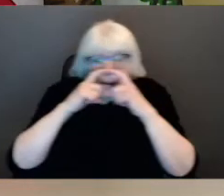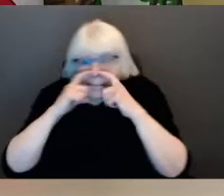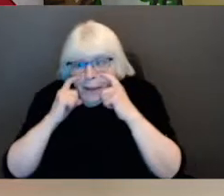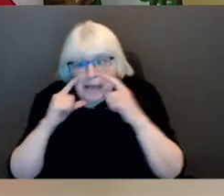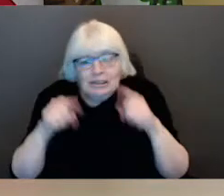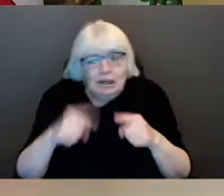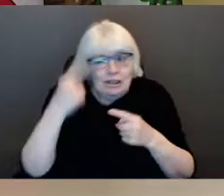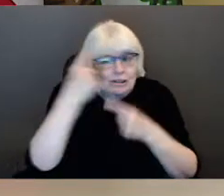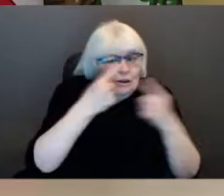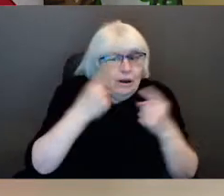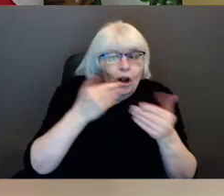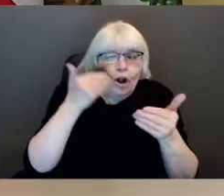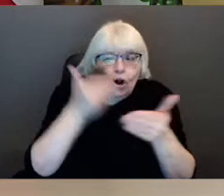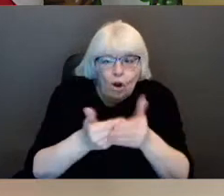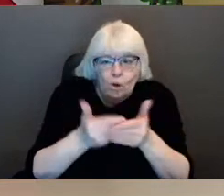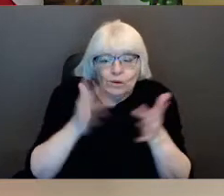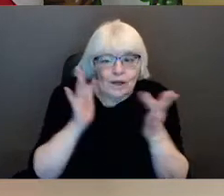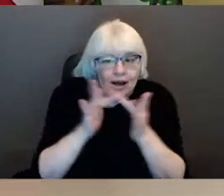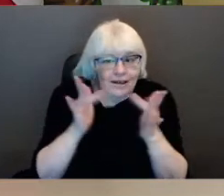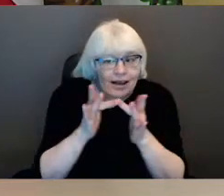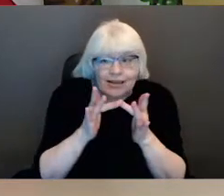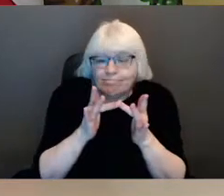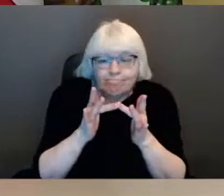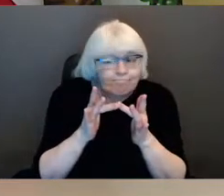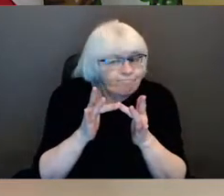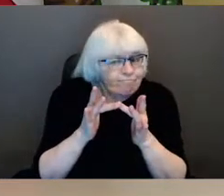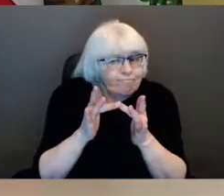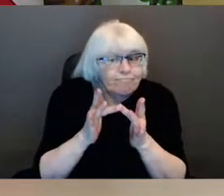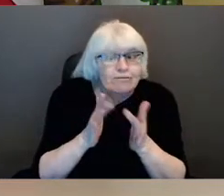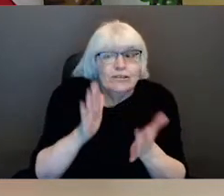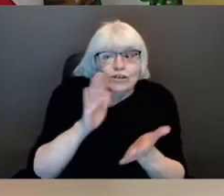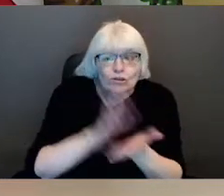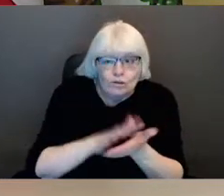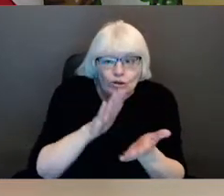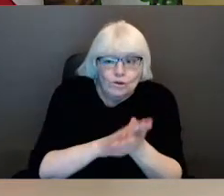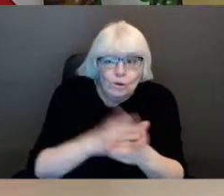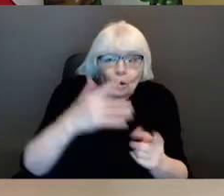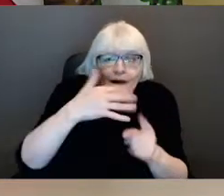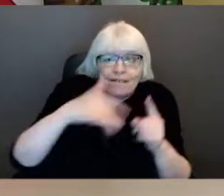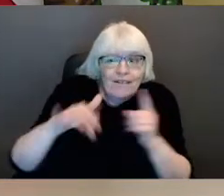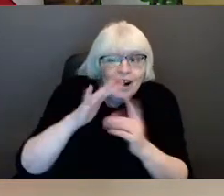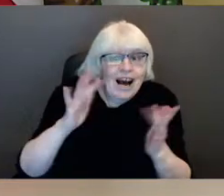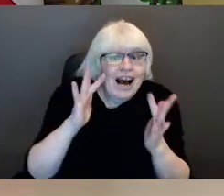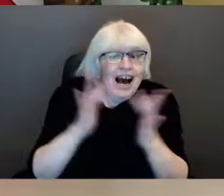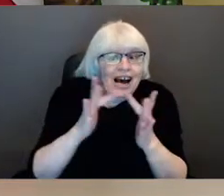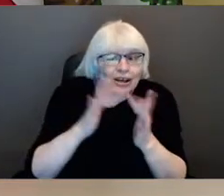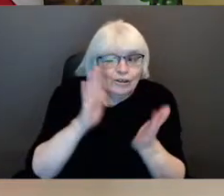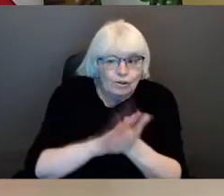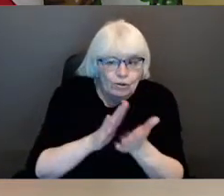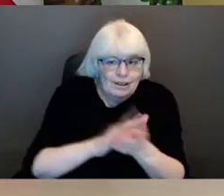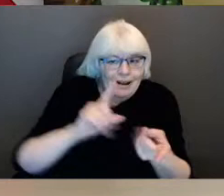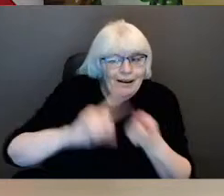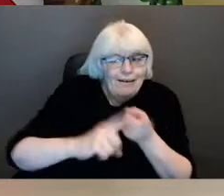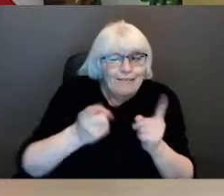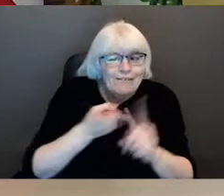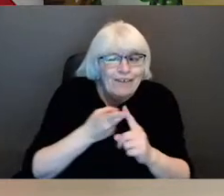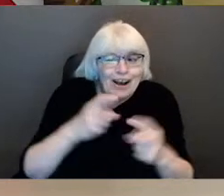situation. In the school context, close contacts might include friends eating lunch together,